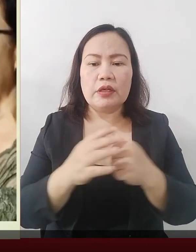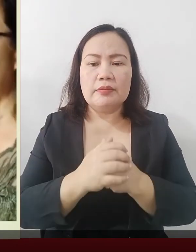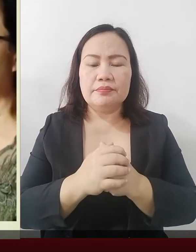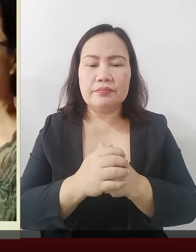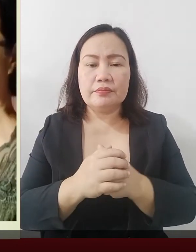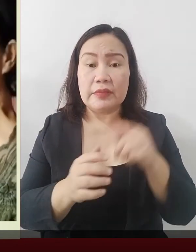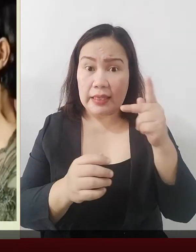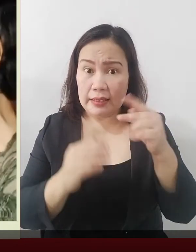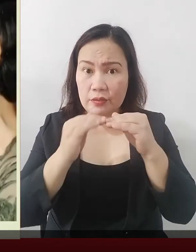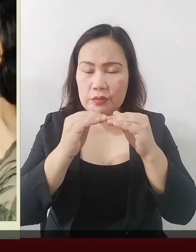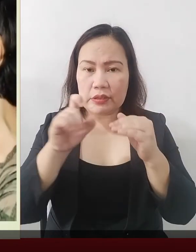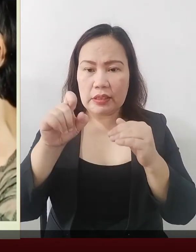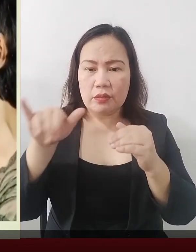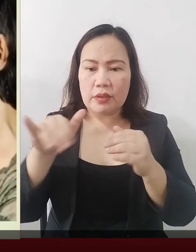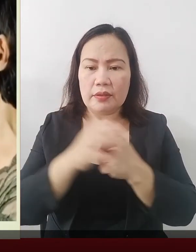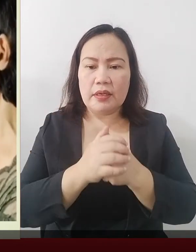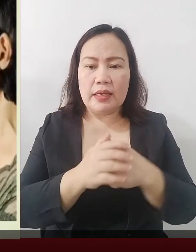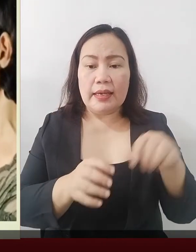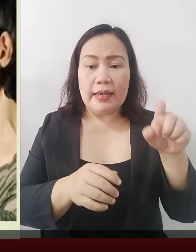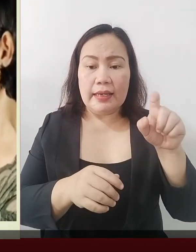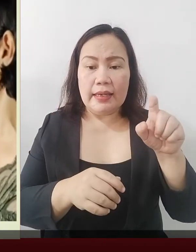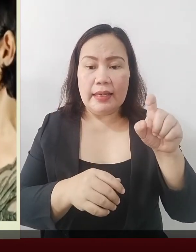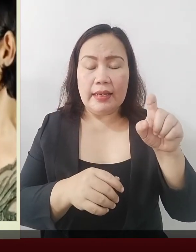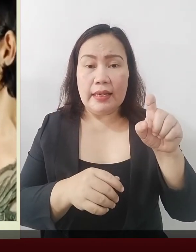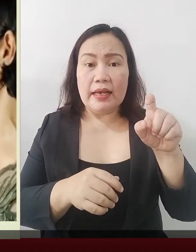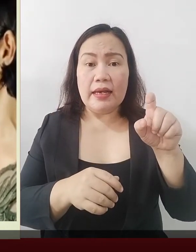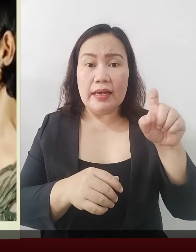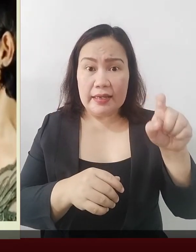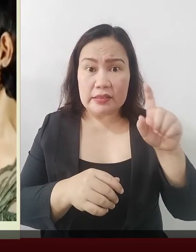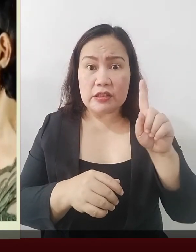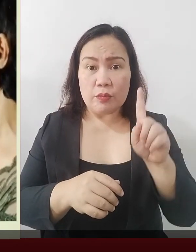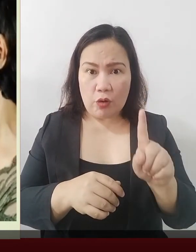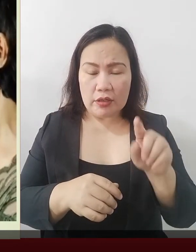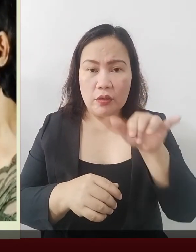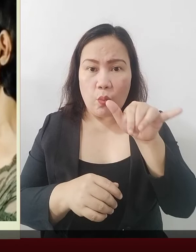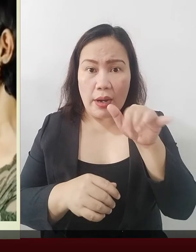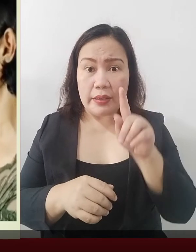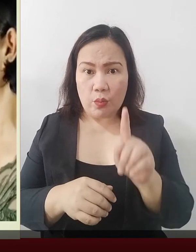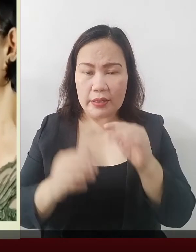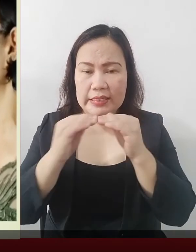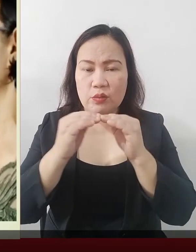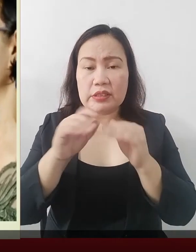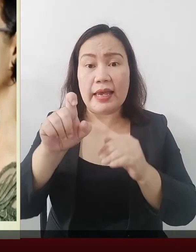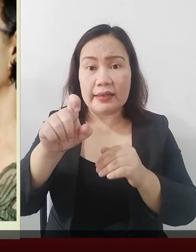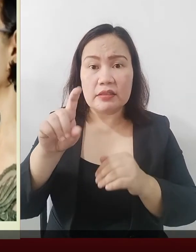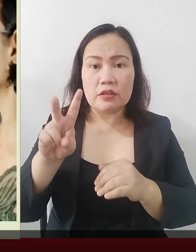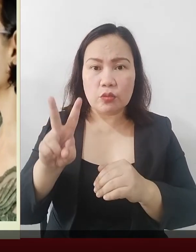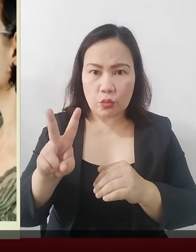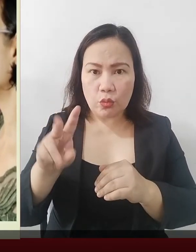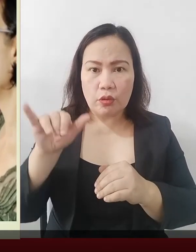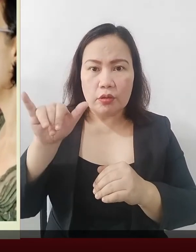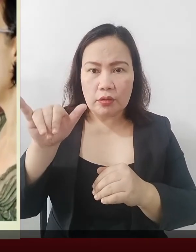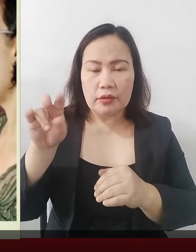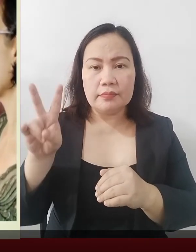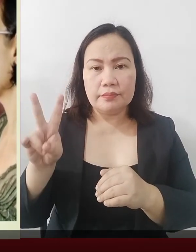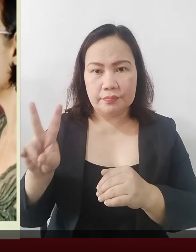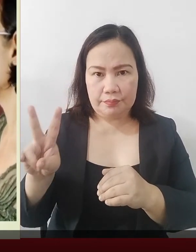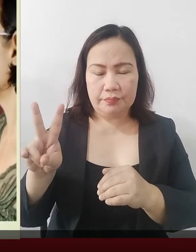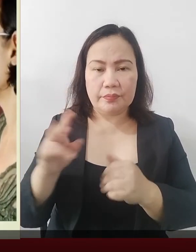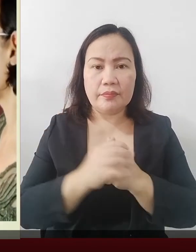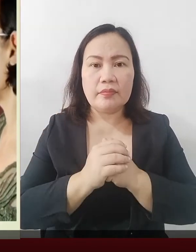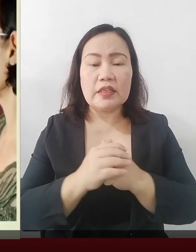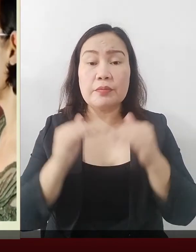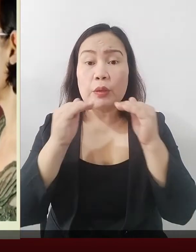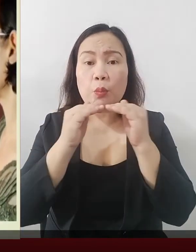make a proportion as x sub 1 times y sub 1 is equal to x sub